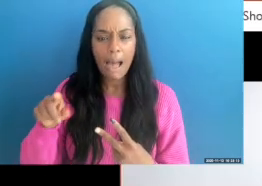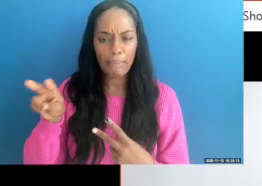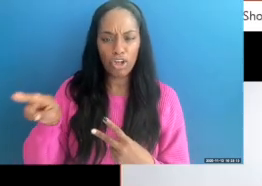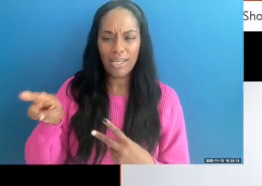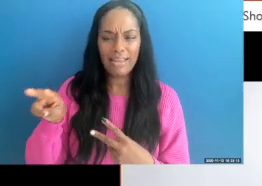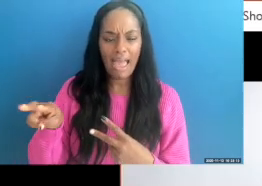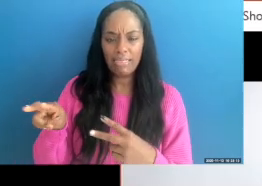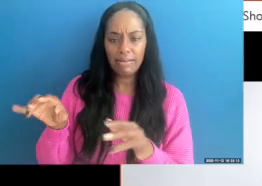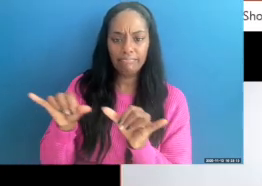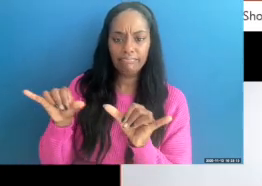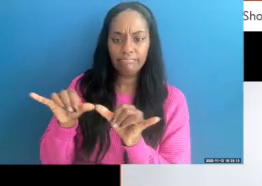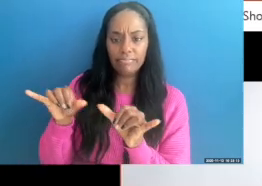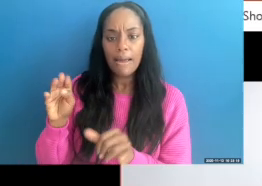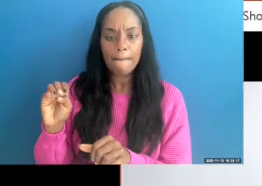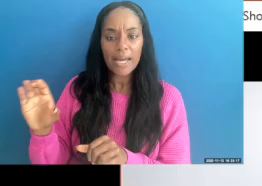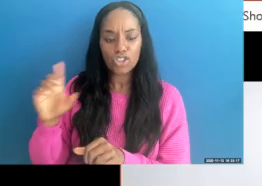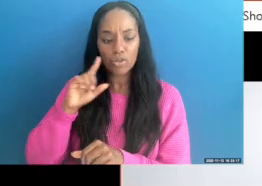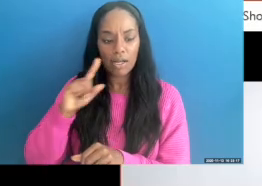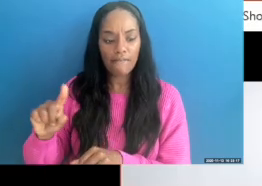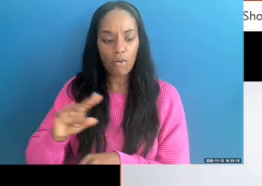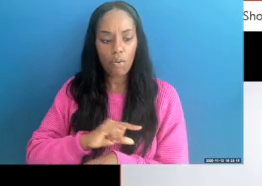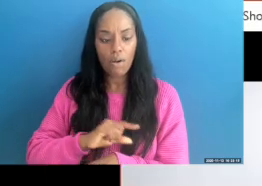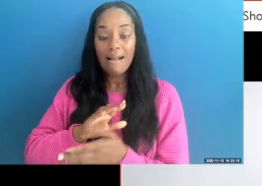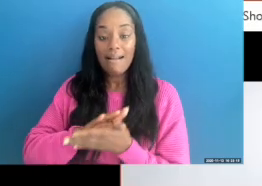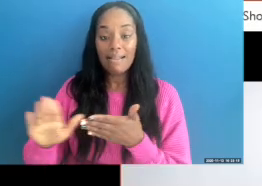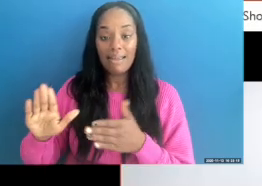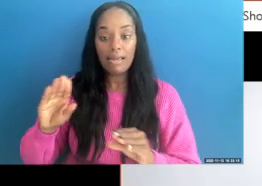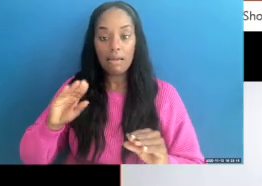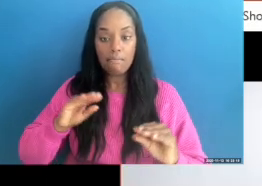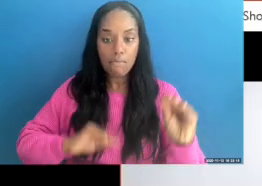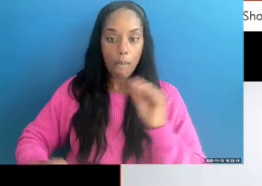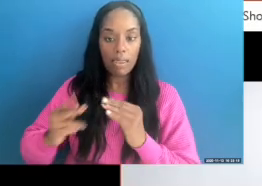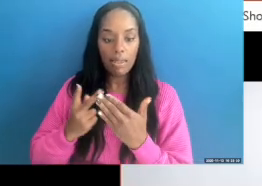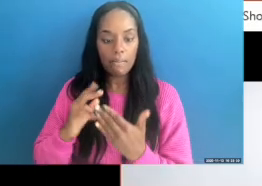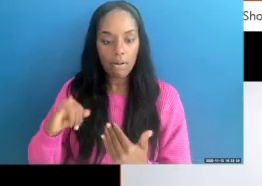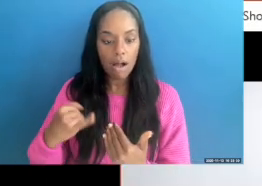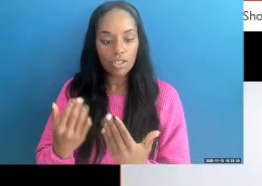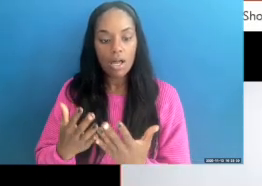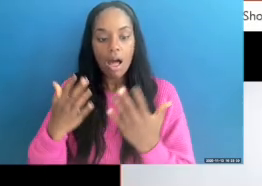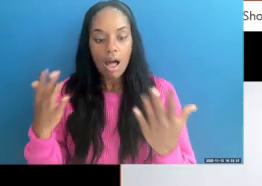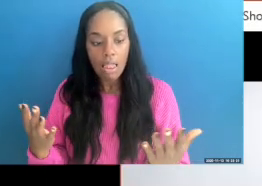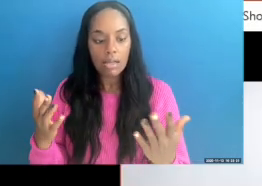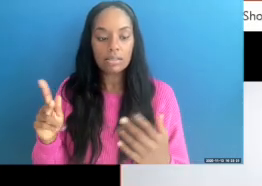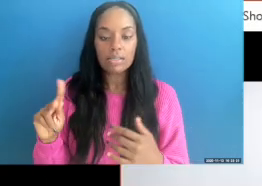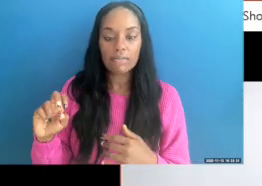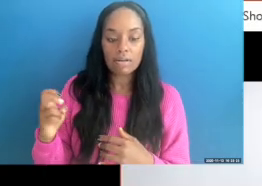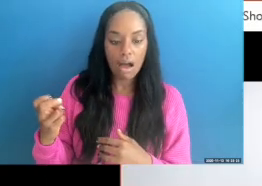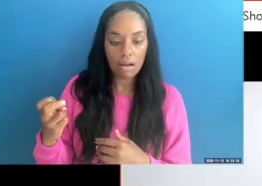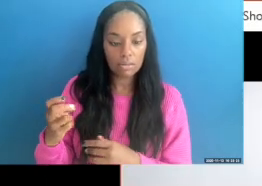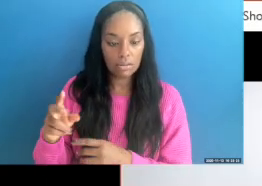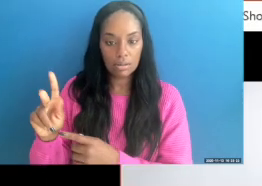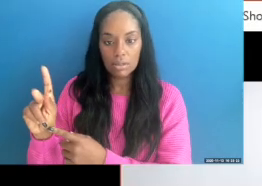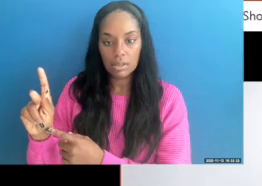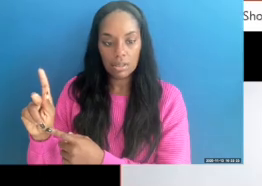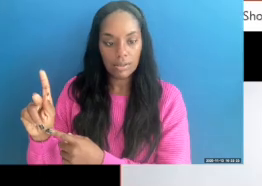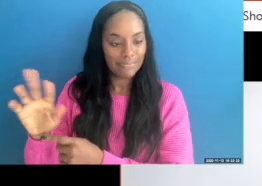is just looking at the metrics there on the clean mobility projects, a lot more NOx